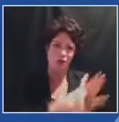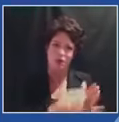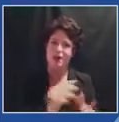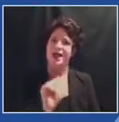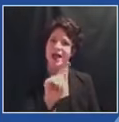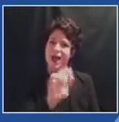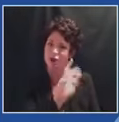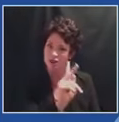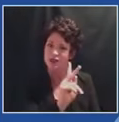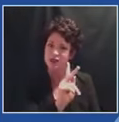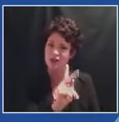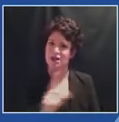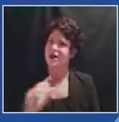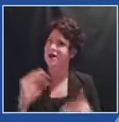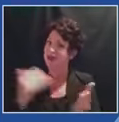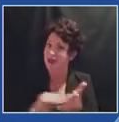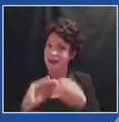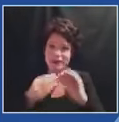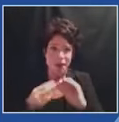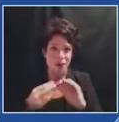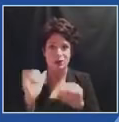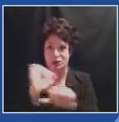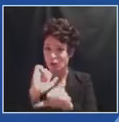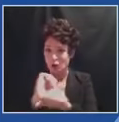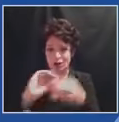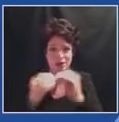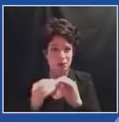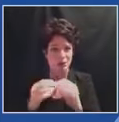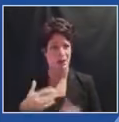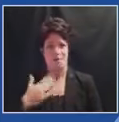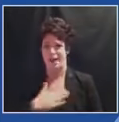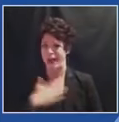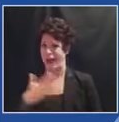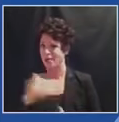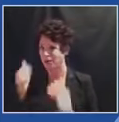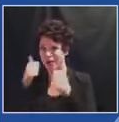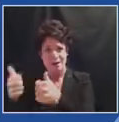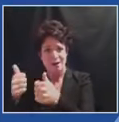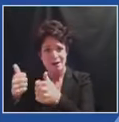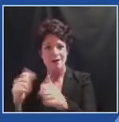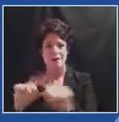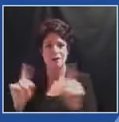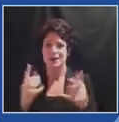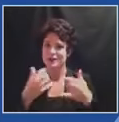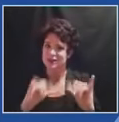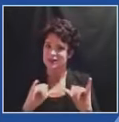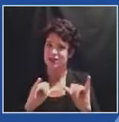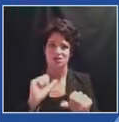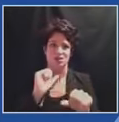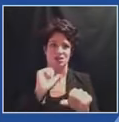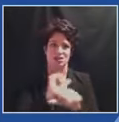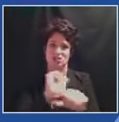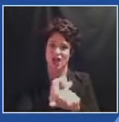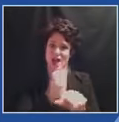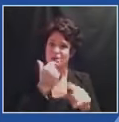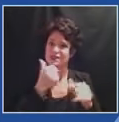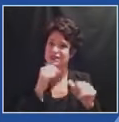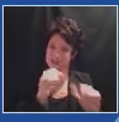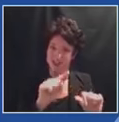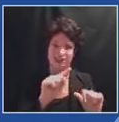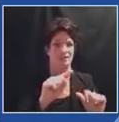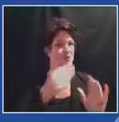thankful for it, for real. But make no mistake, we're still in a deep, deep job hole because Donald Trump